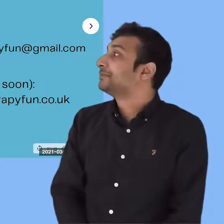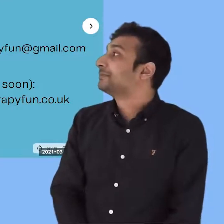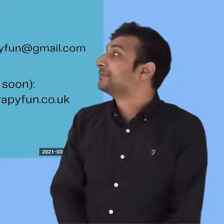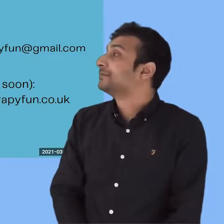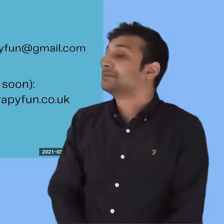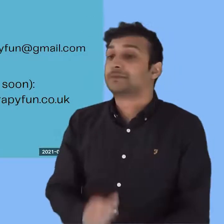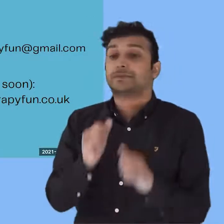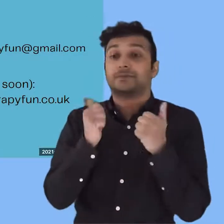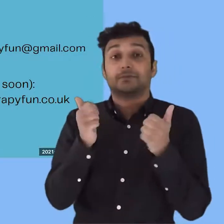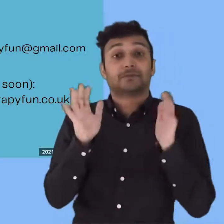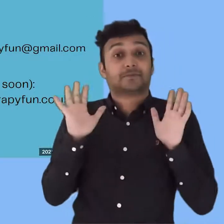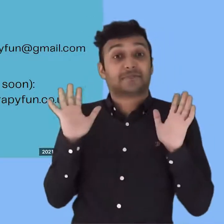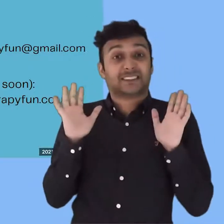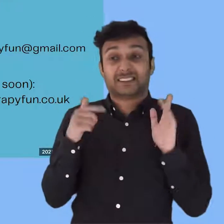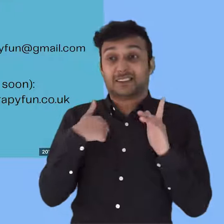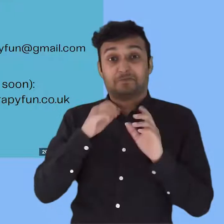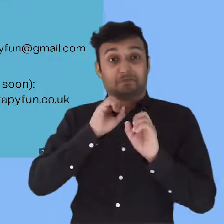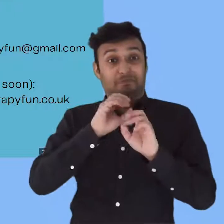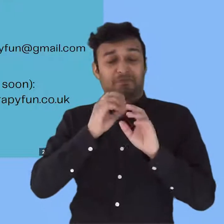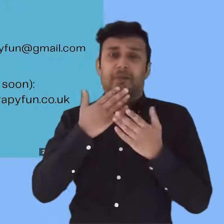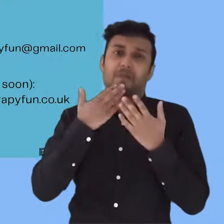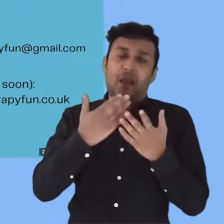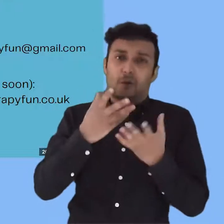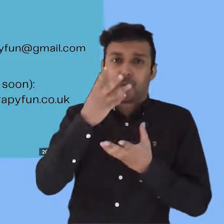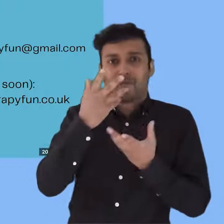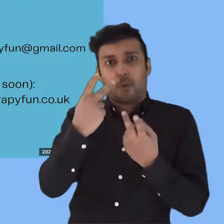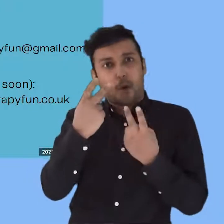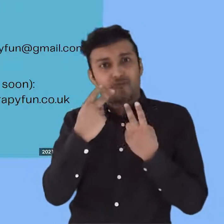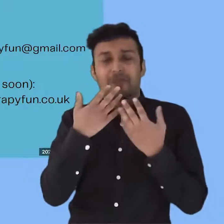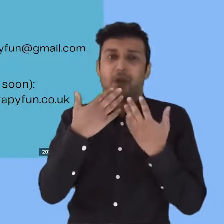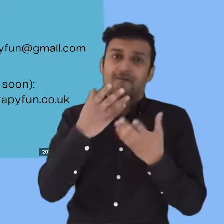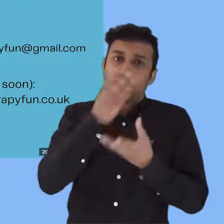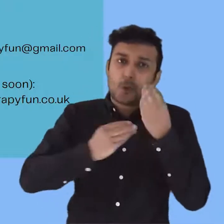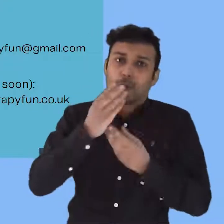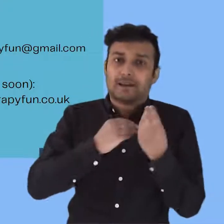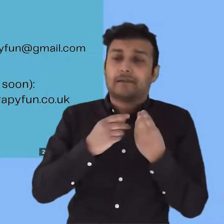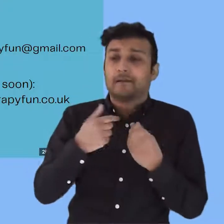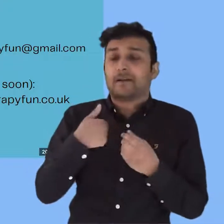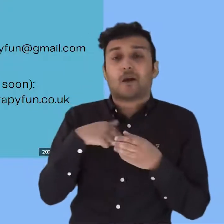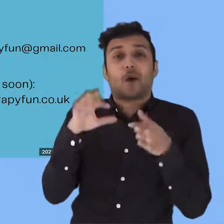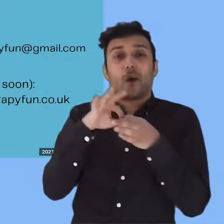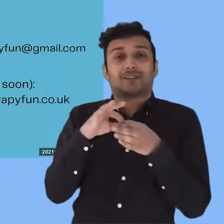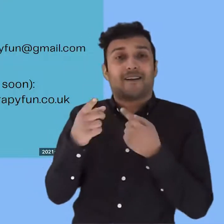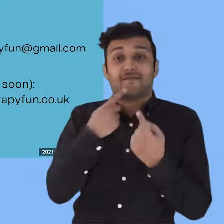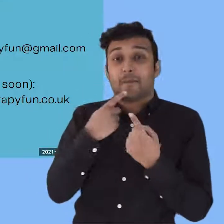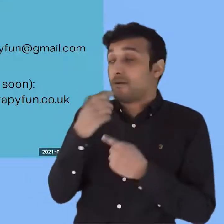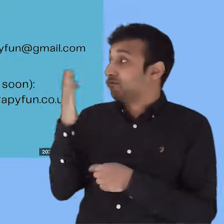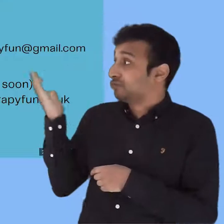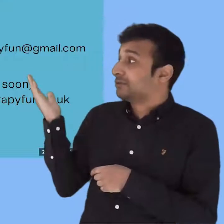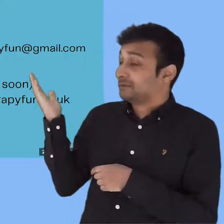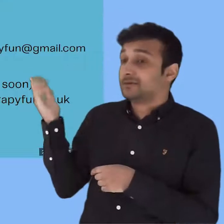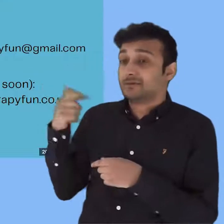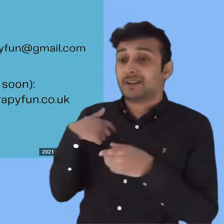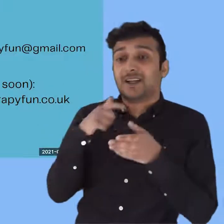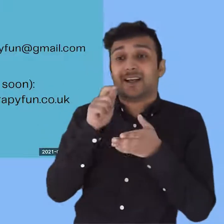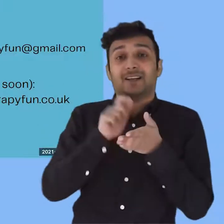so these are my contact details. My Instagram is @speechtherapyfun. This is my